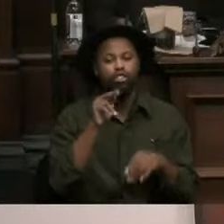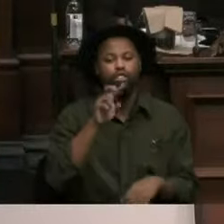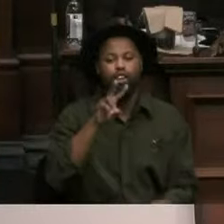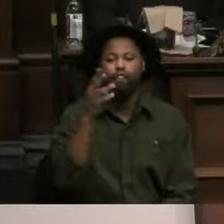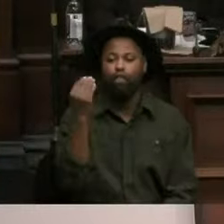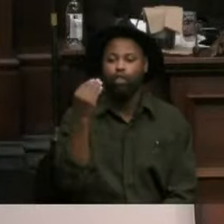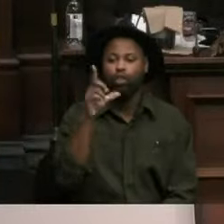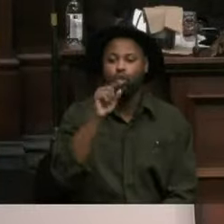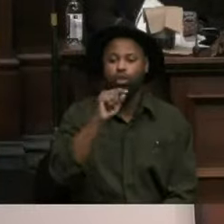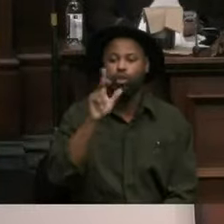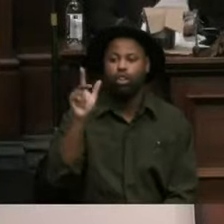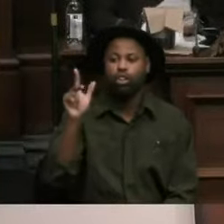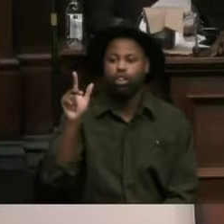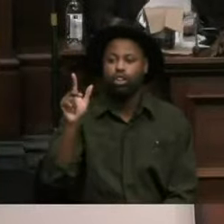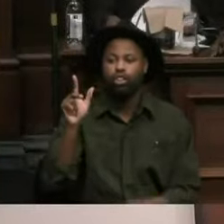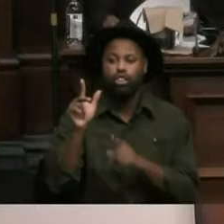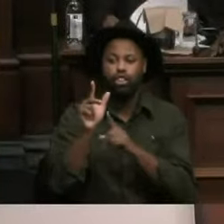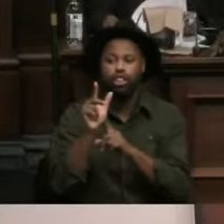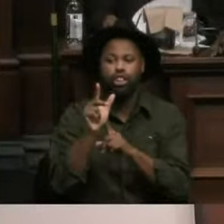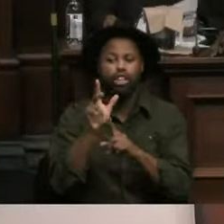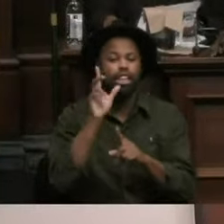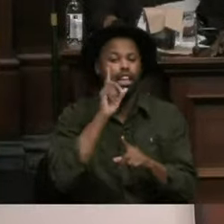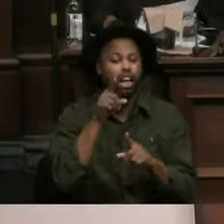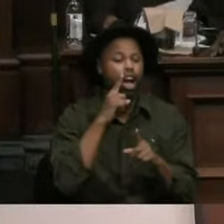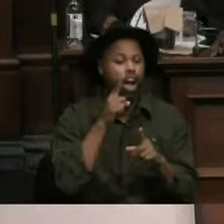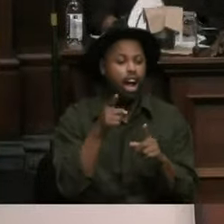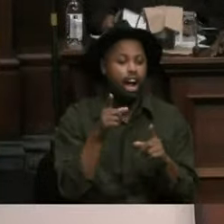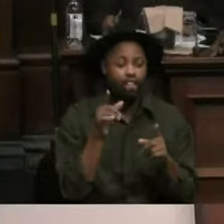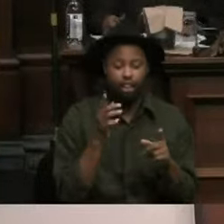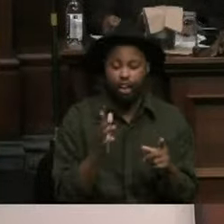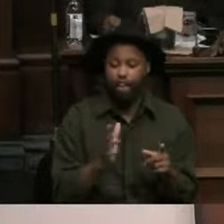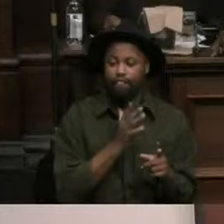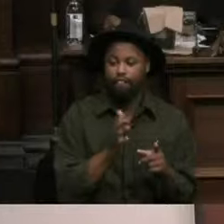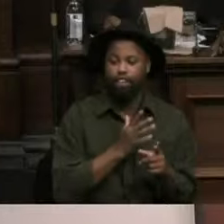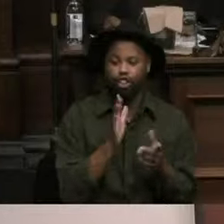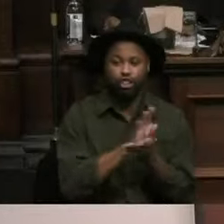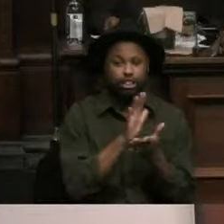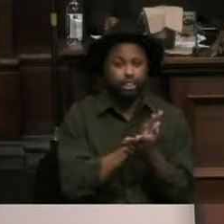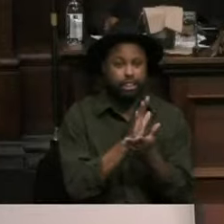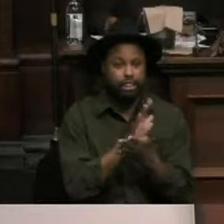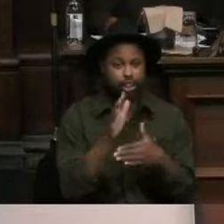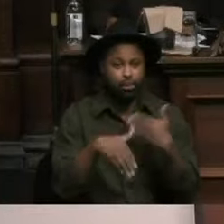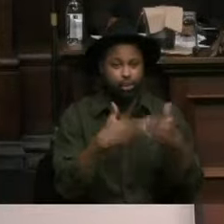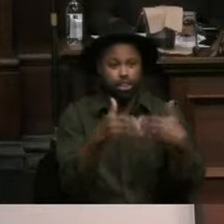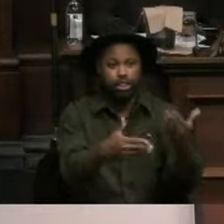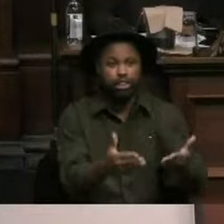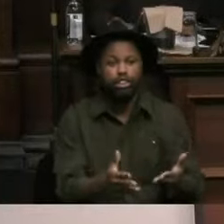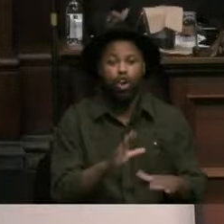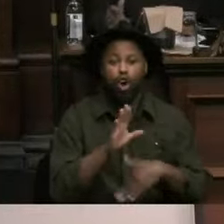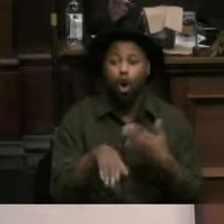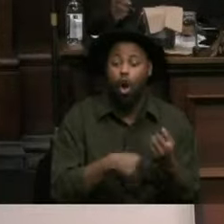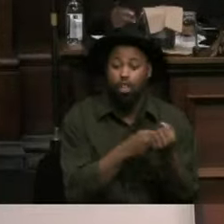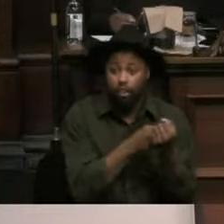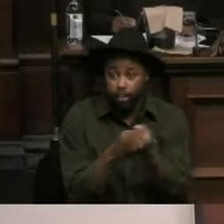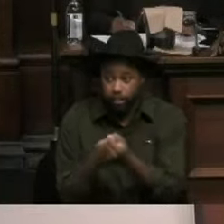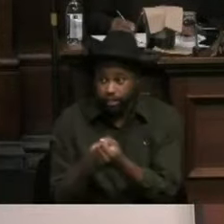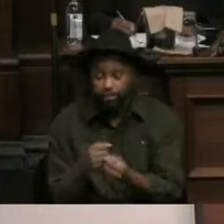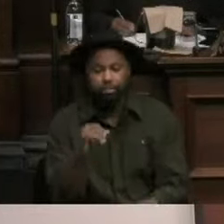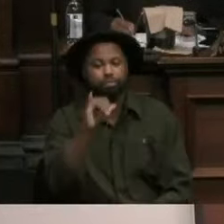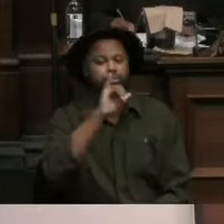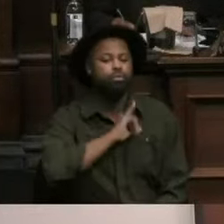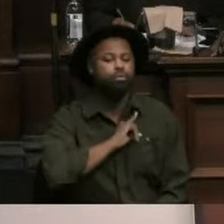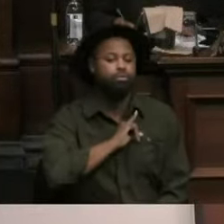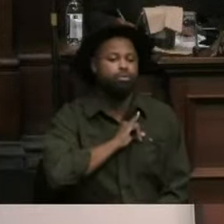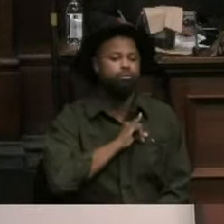14, 2023 be approved as published in the official sheets of the proceedings. All in favor, please say aye. Aye.